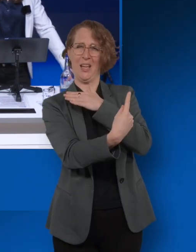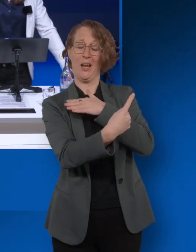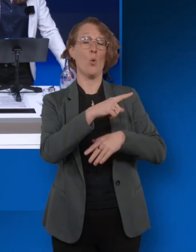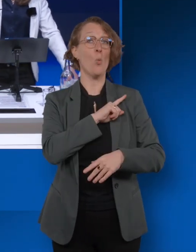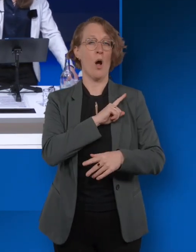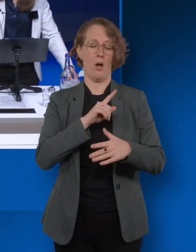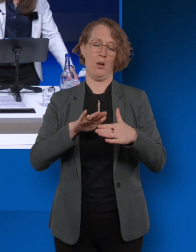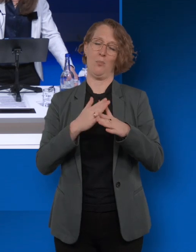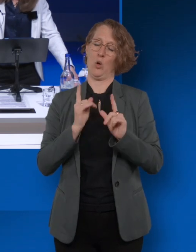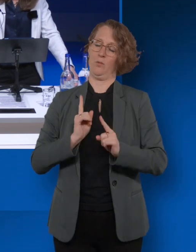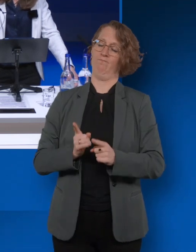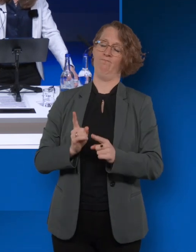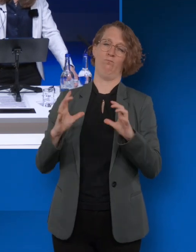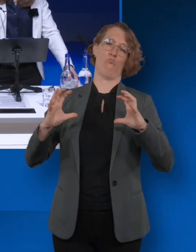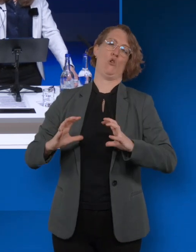of the brain.